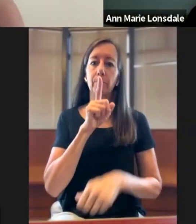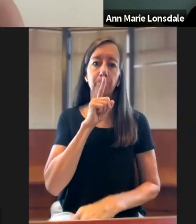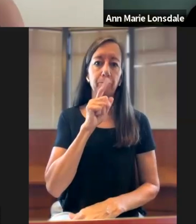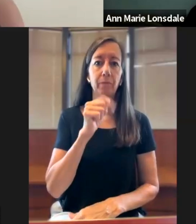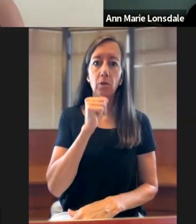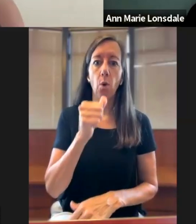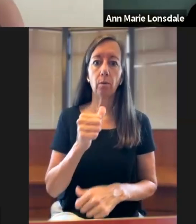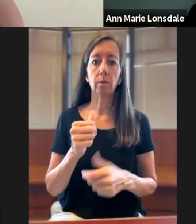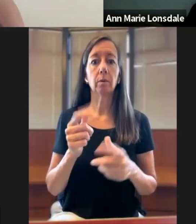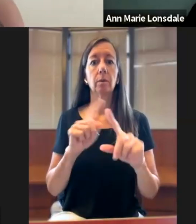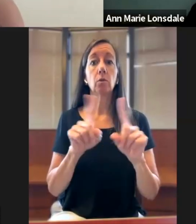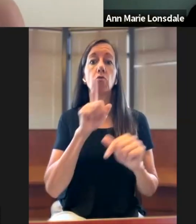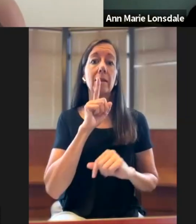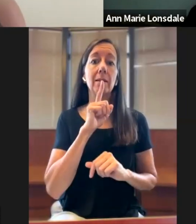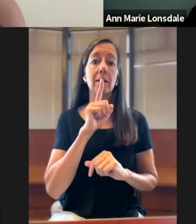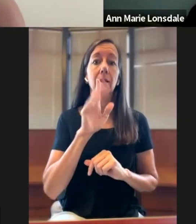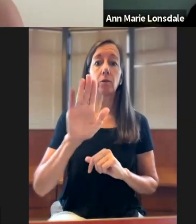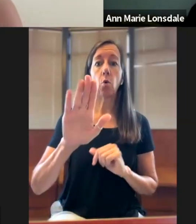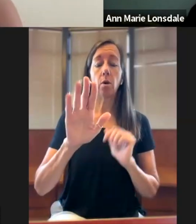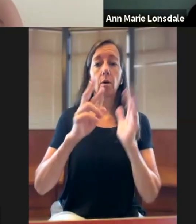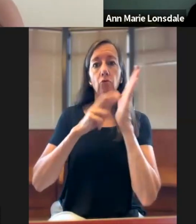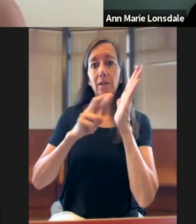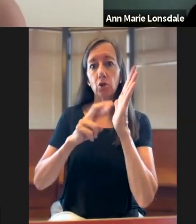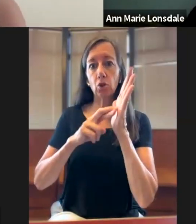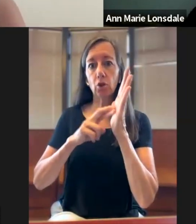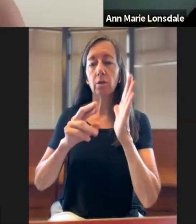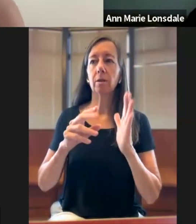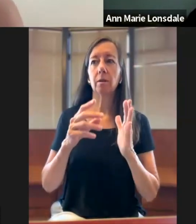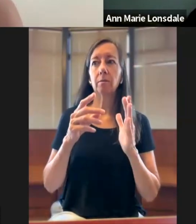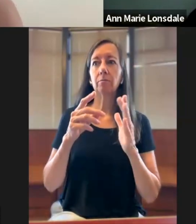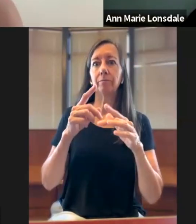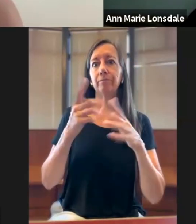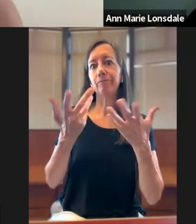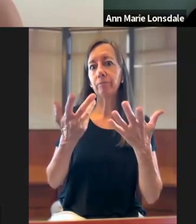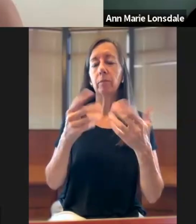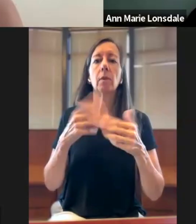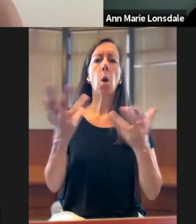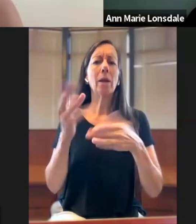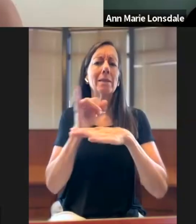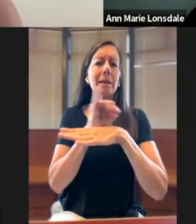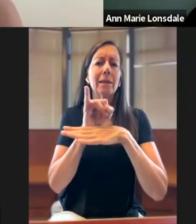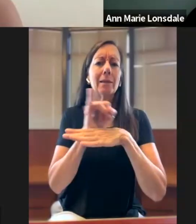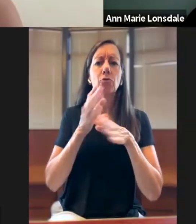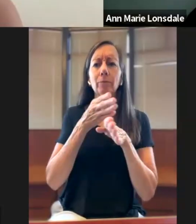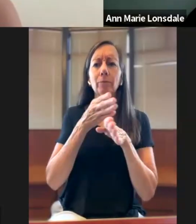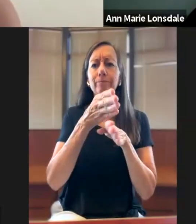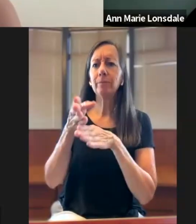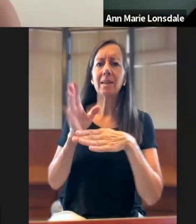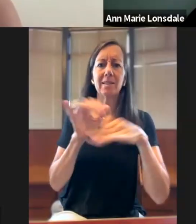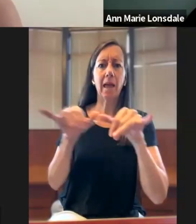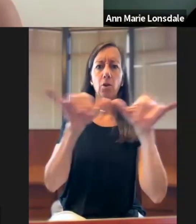just, your research around it is like looking at what's the industry standard for the kind of position that you are taking.